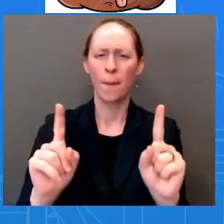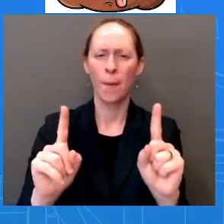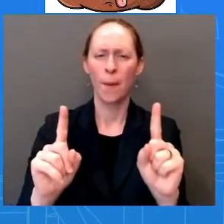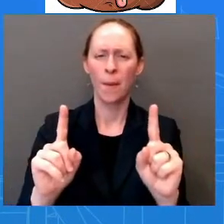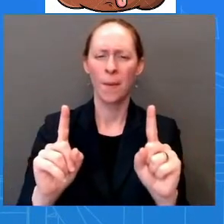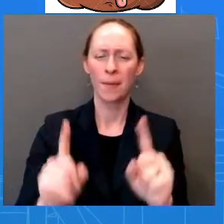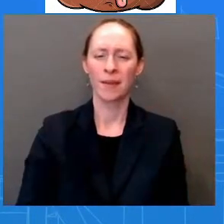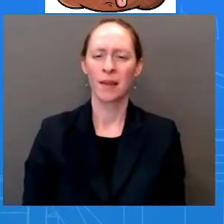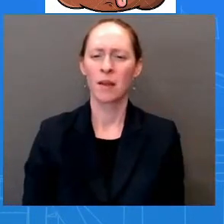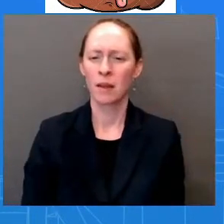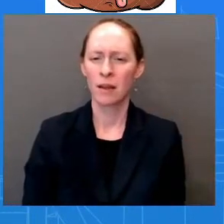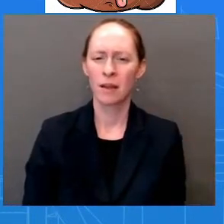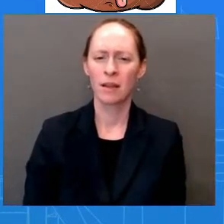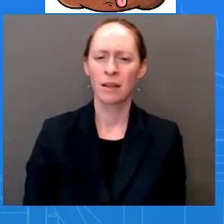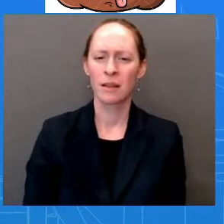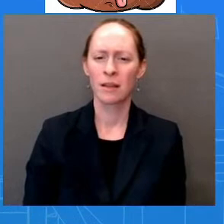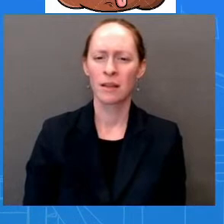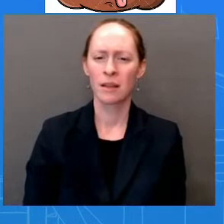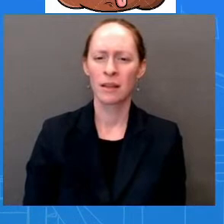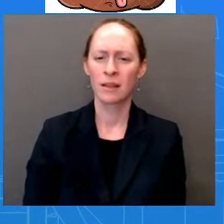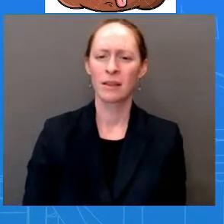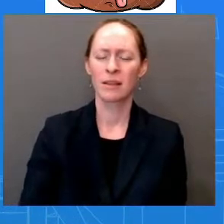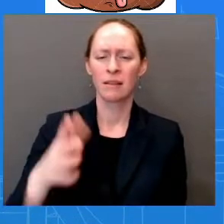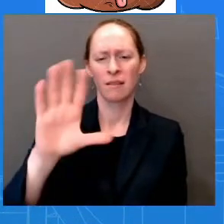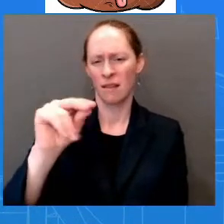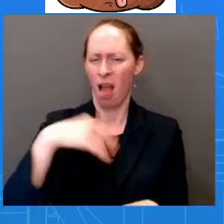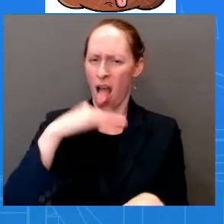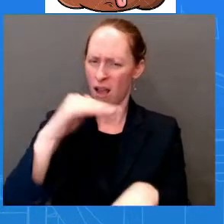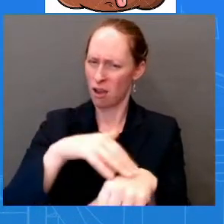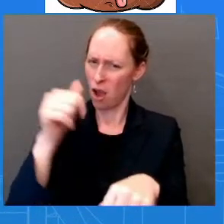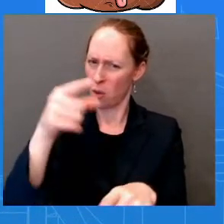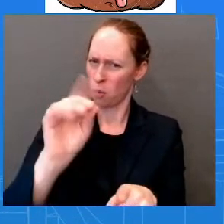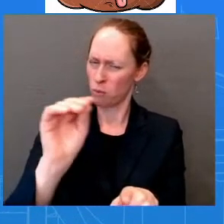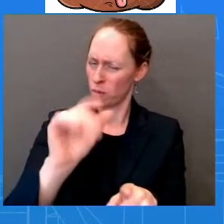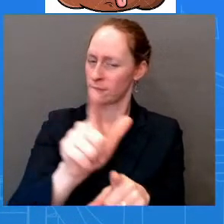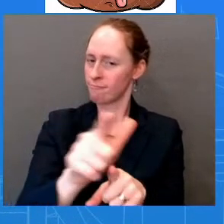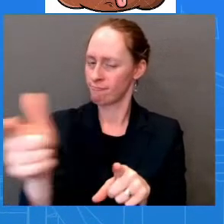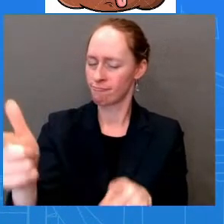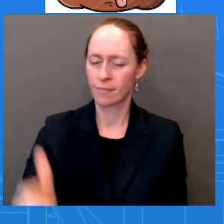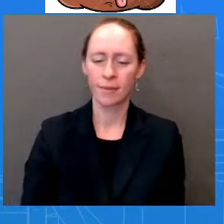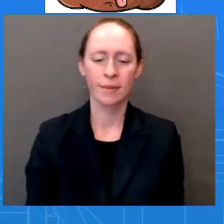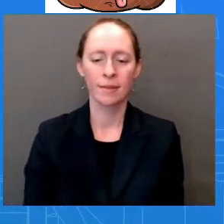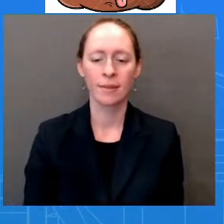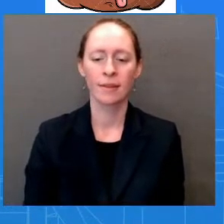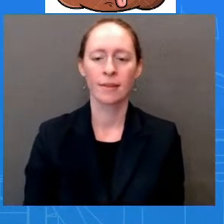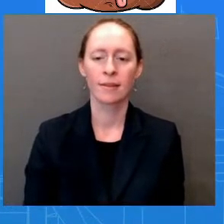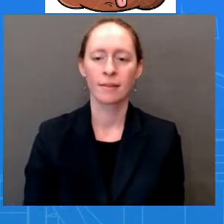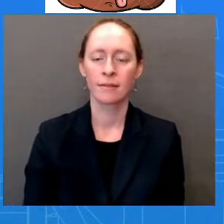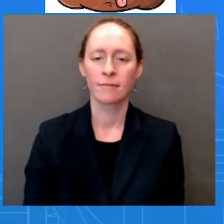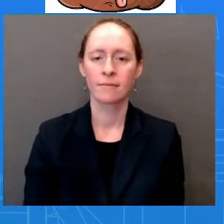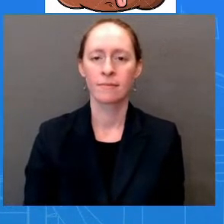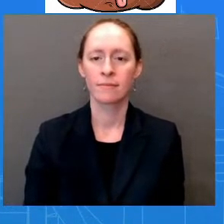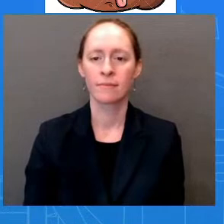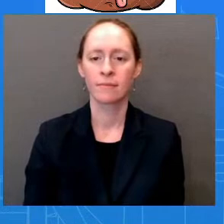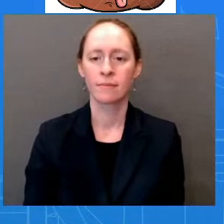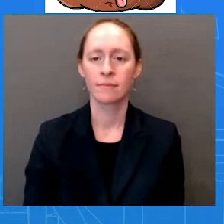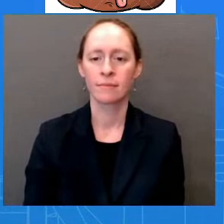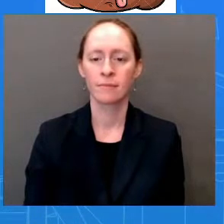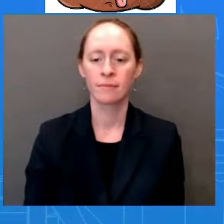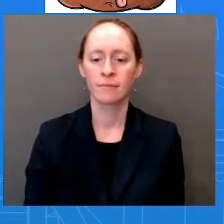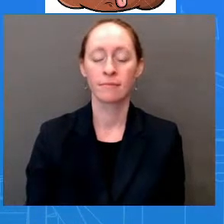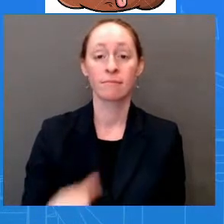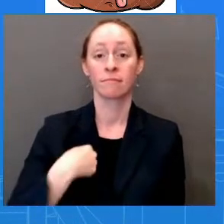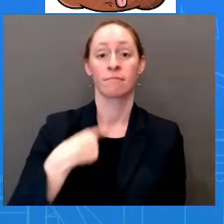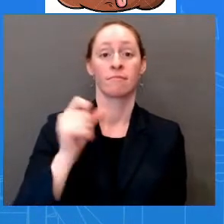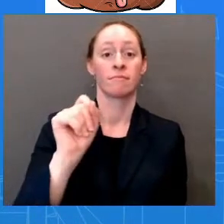Stephen. Go ahead, Alex. You're next. Aw, shit. My first question is, last Unvetted questions filtering